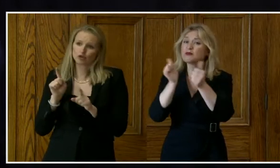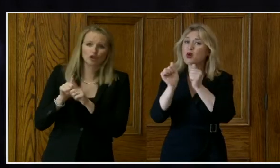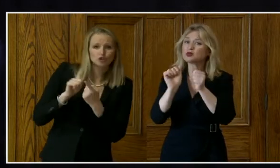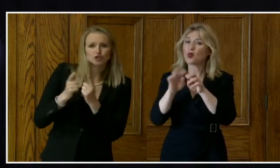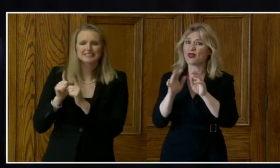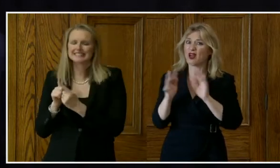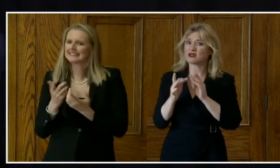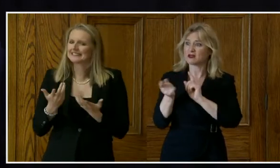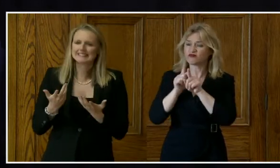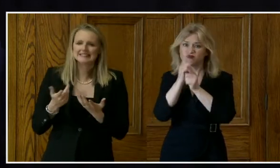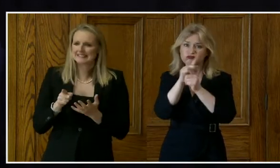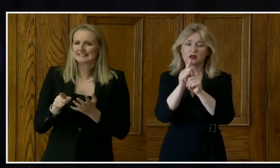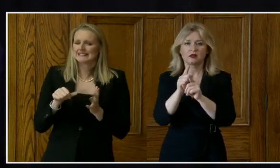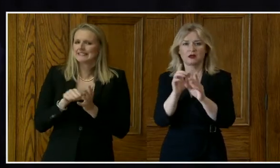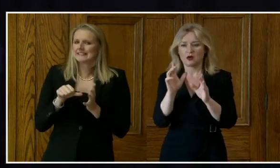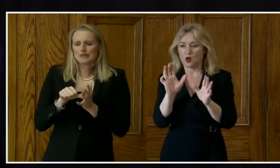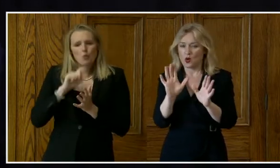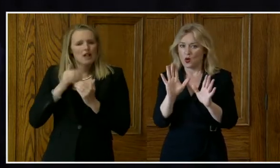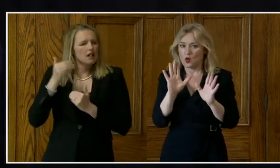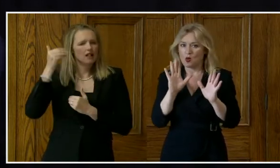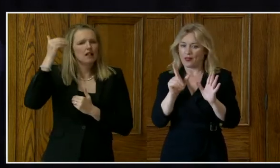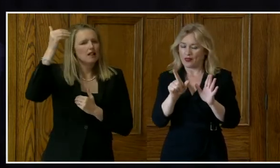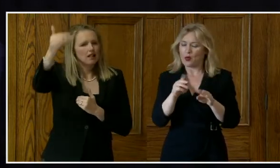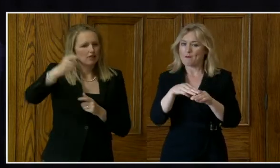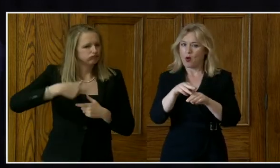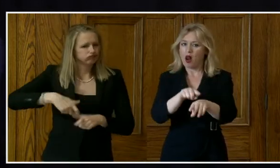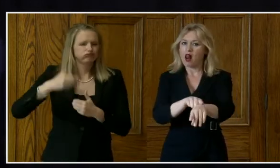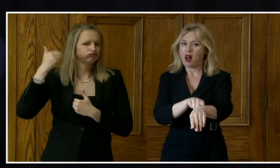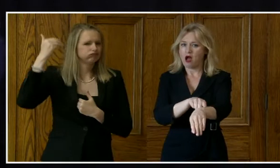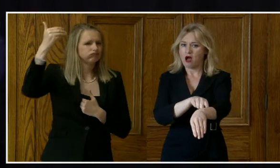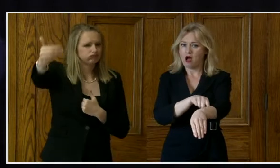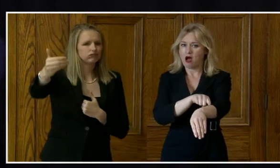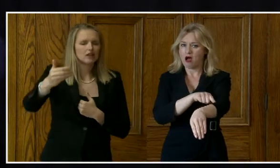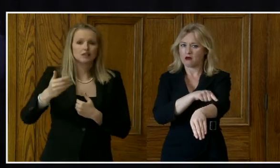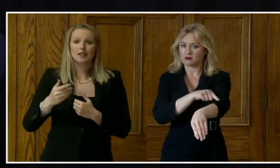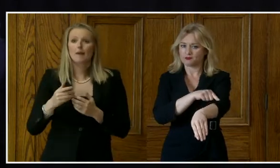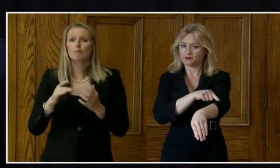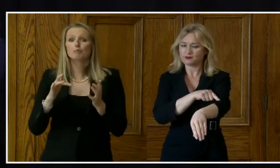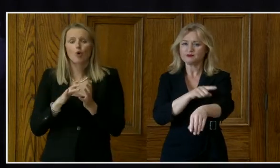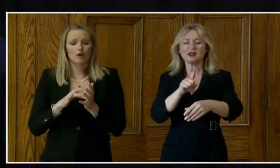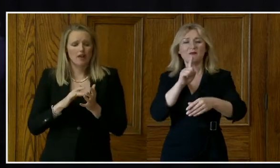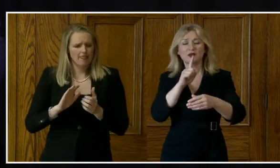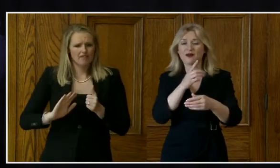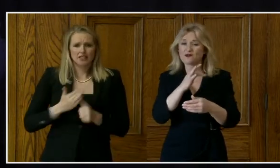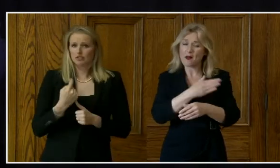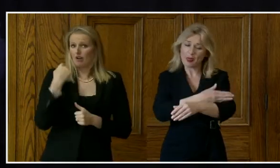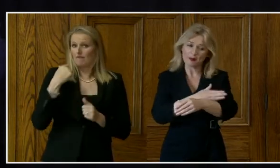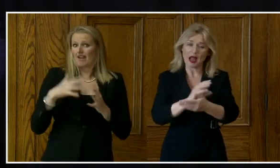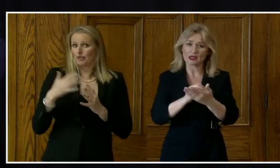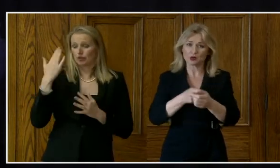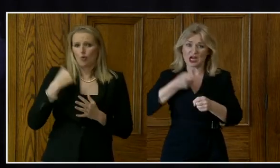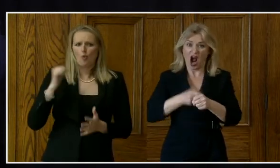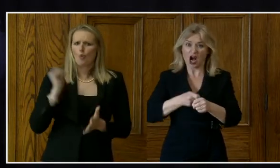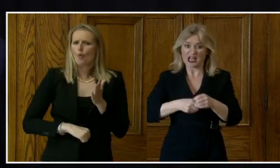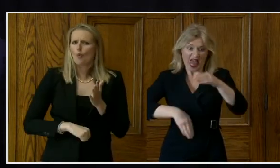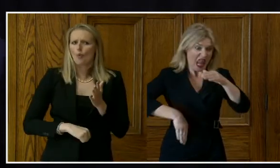are going to take considerably longer. But we needed to put the harsh restrictions in at the outset so that people got the